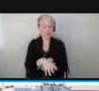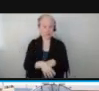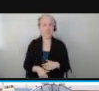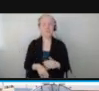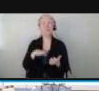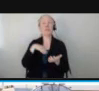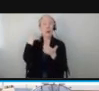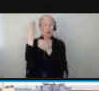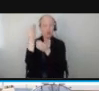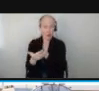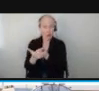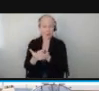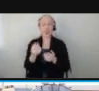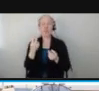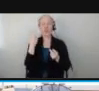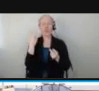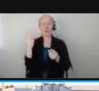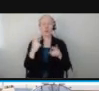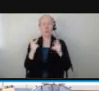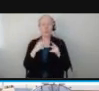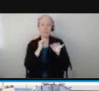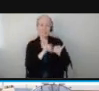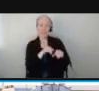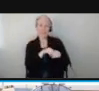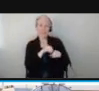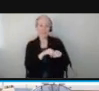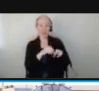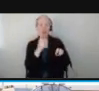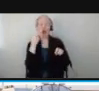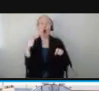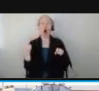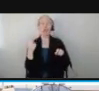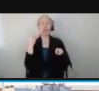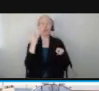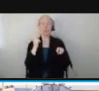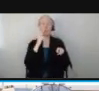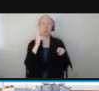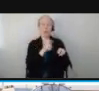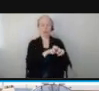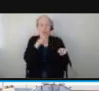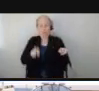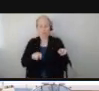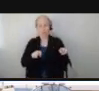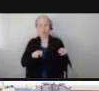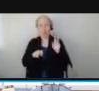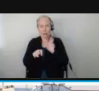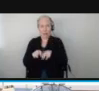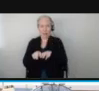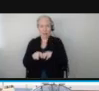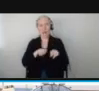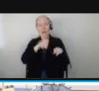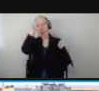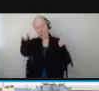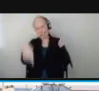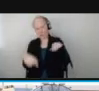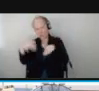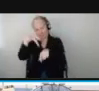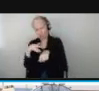board this hab and they'll continue to work from there. The other 2 will go down to the surface. So that's what we're doing